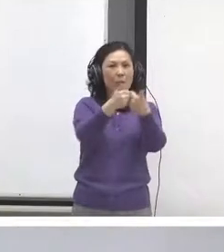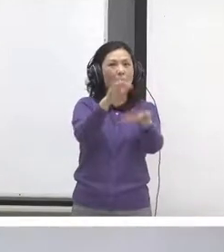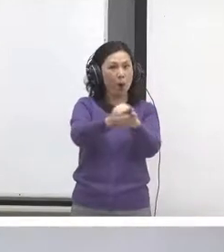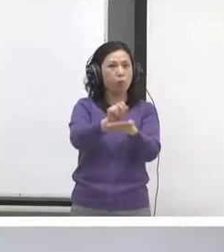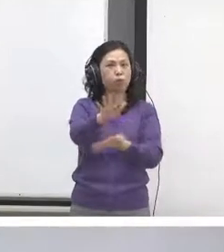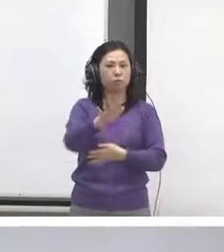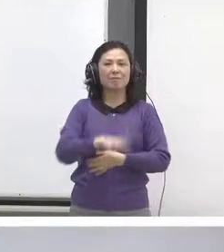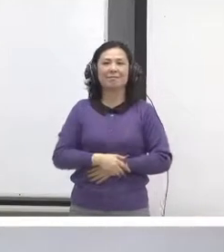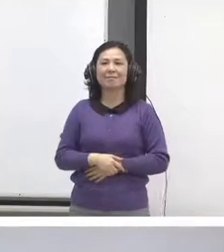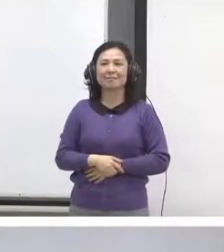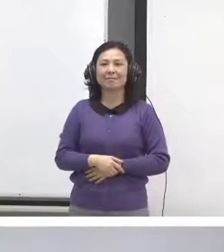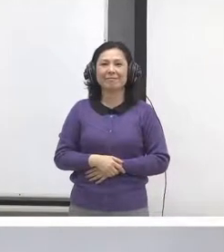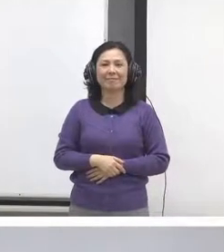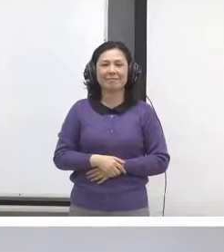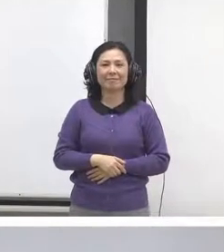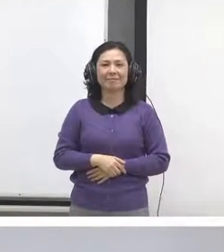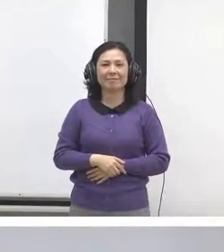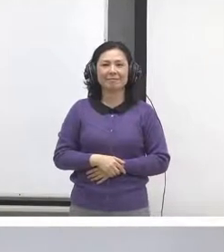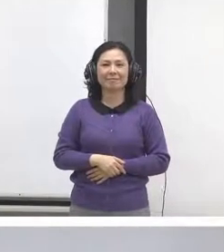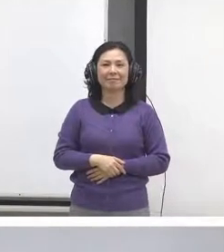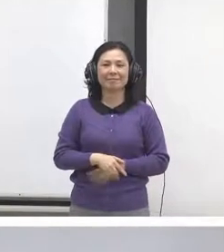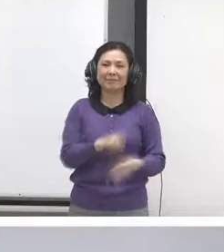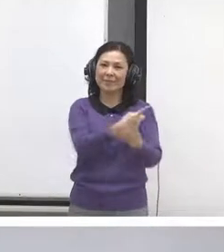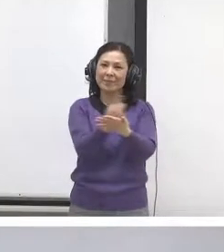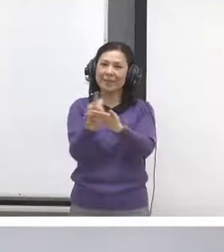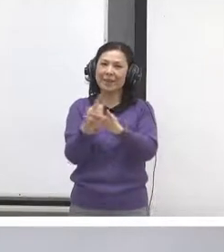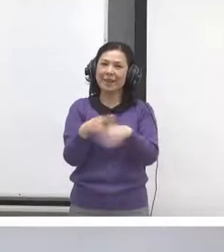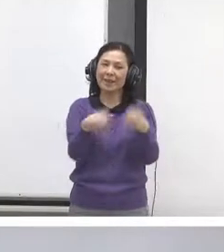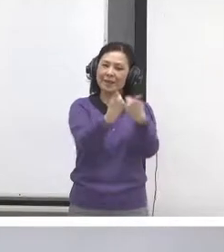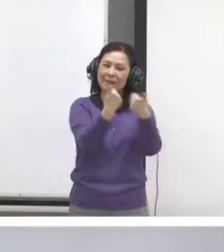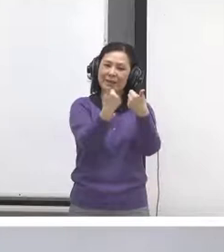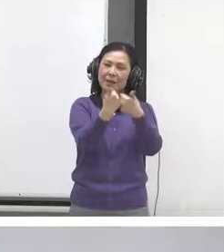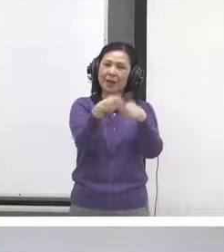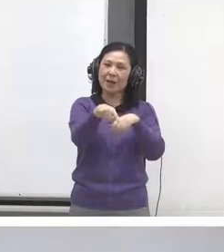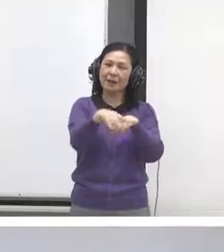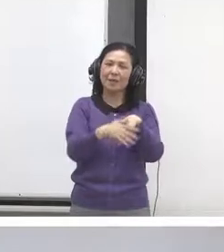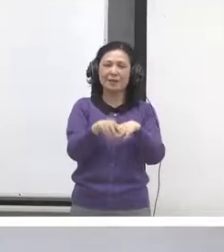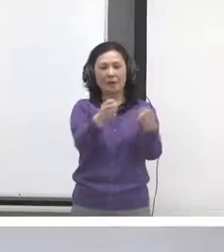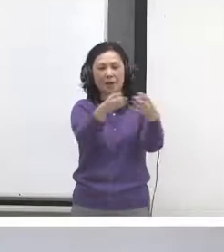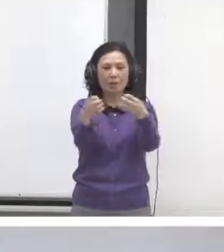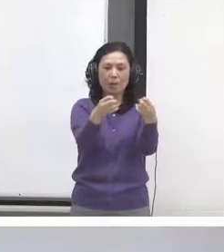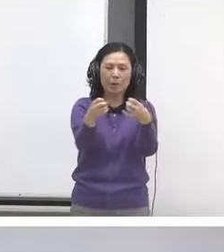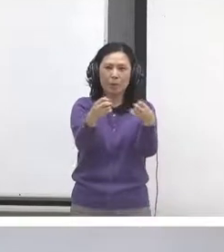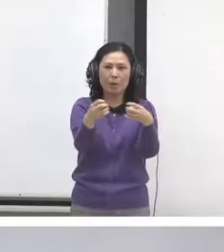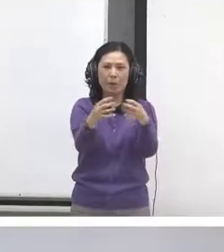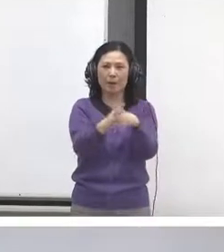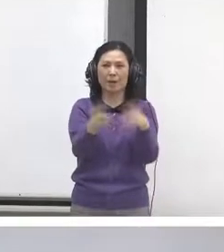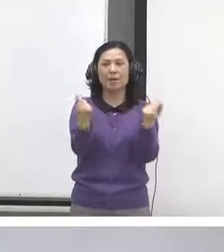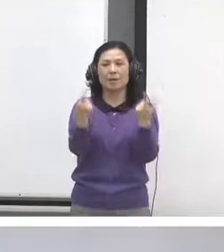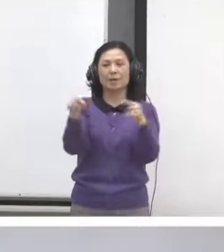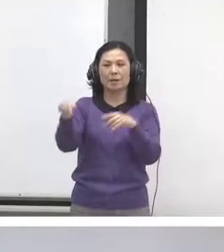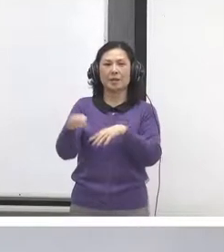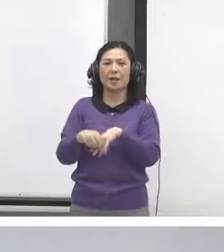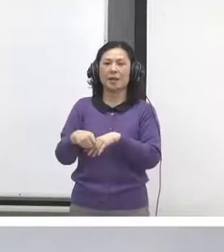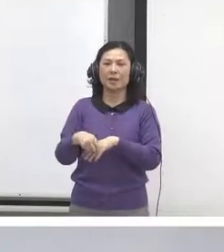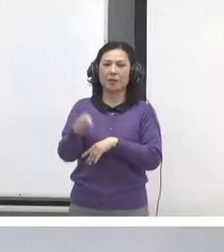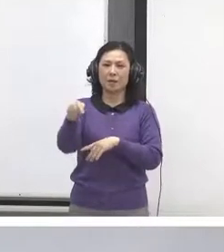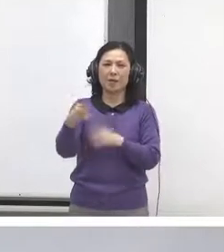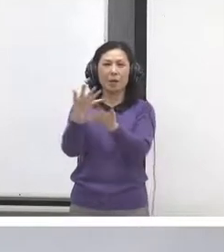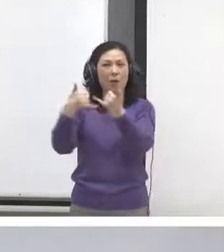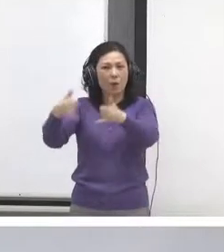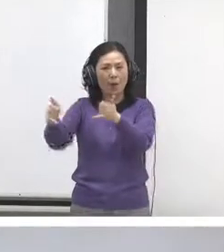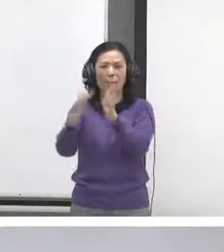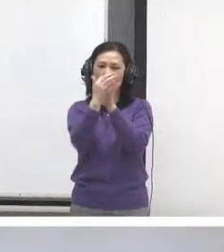talk on the meeting room, we also typing on the HackMD. So it's I think it's a